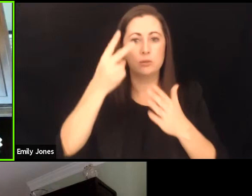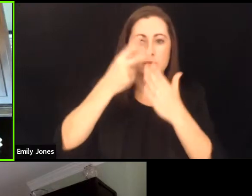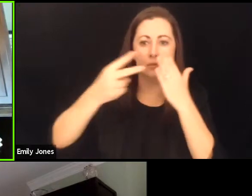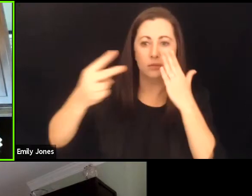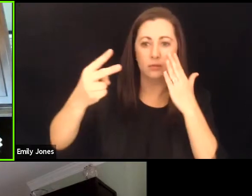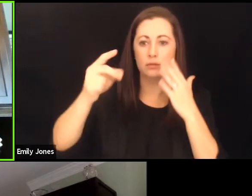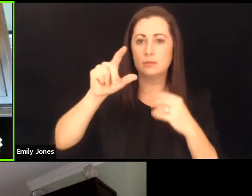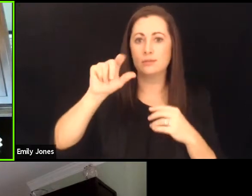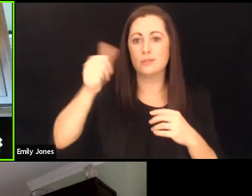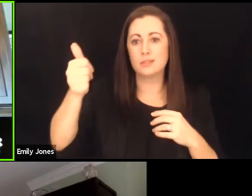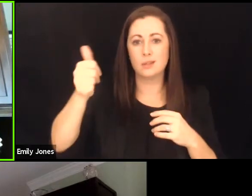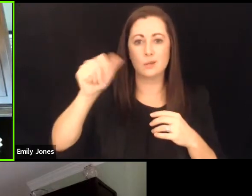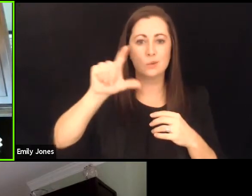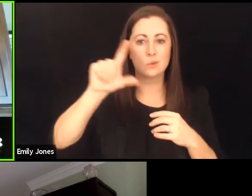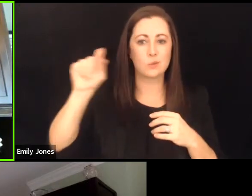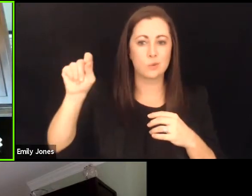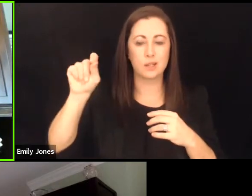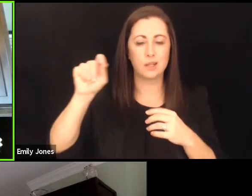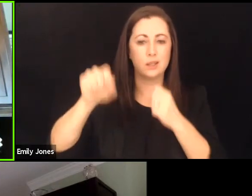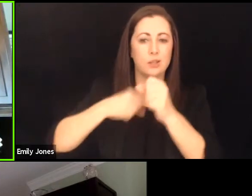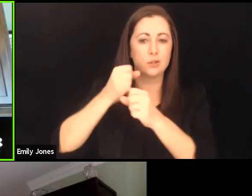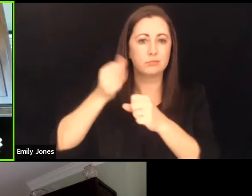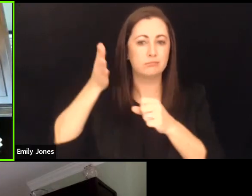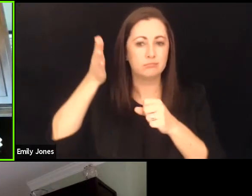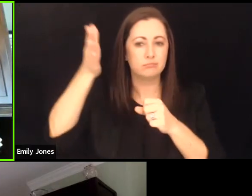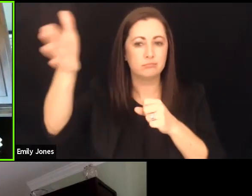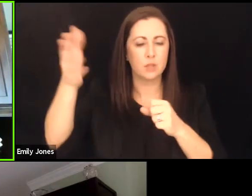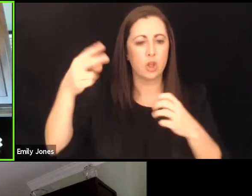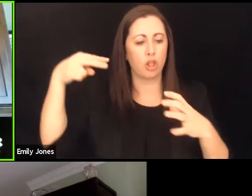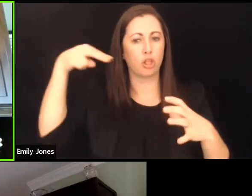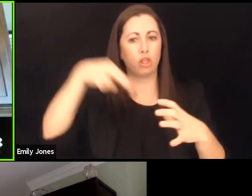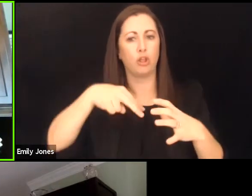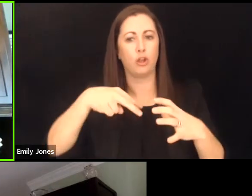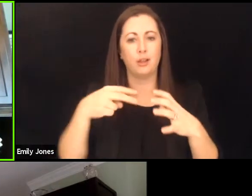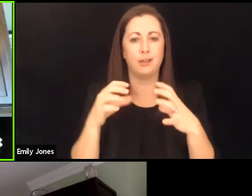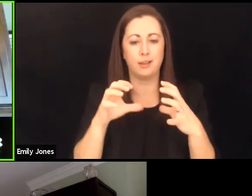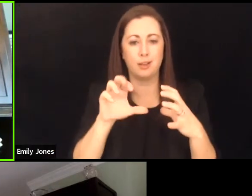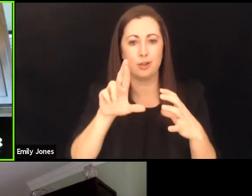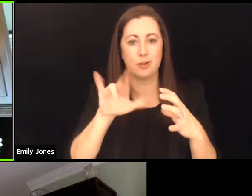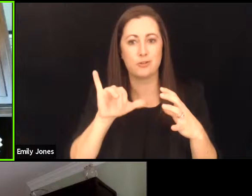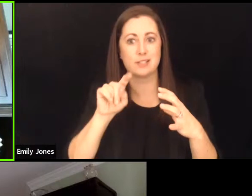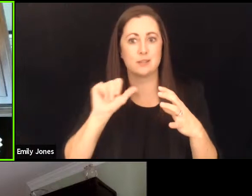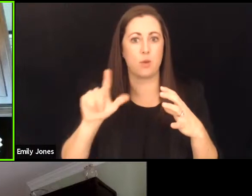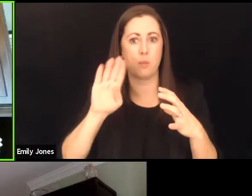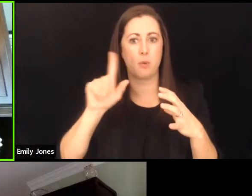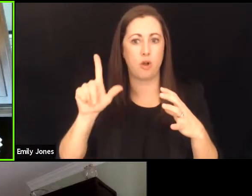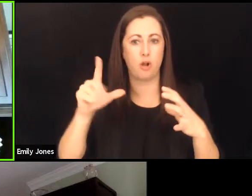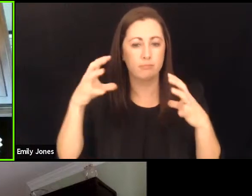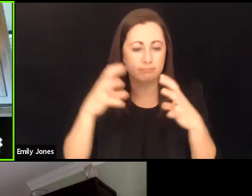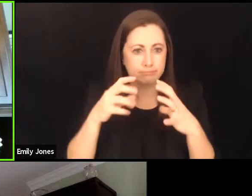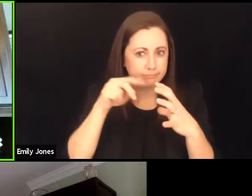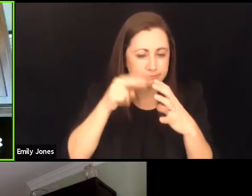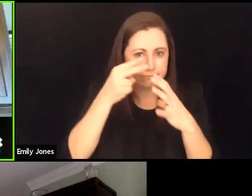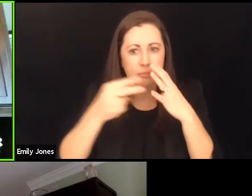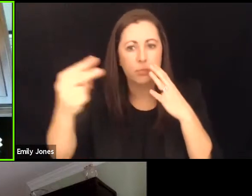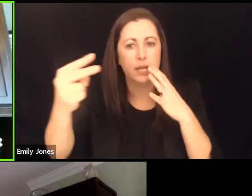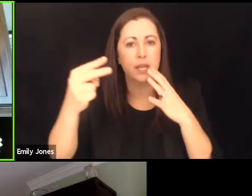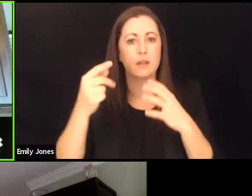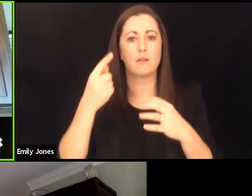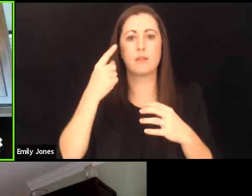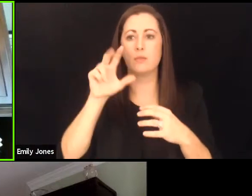out, what do you see as the future of the ADA, and what do you hope for